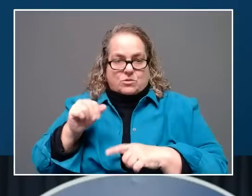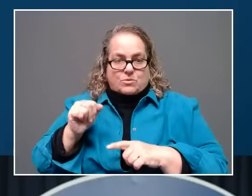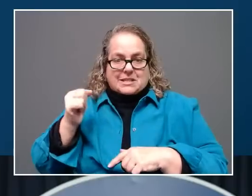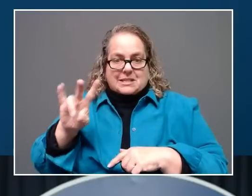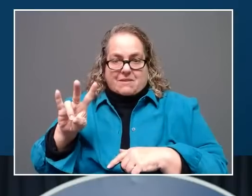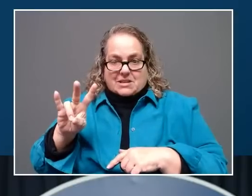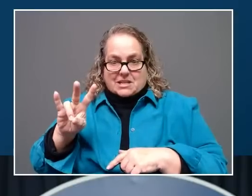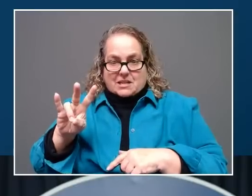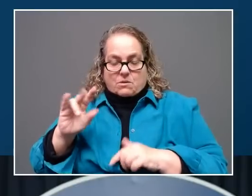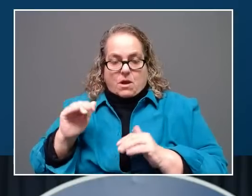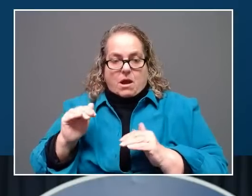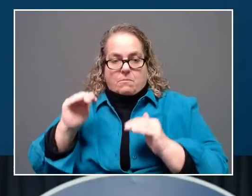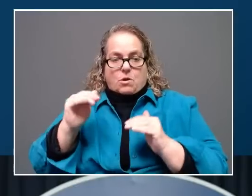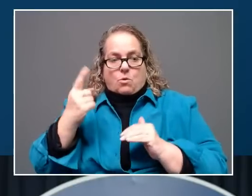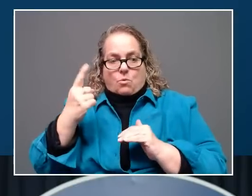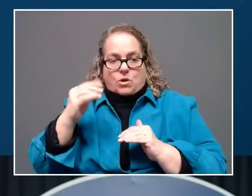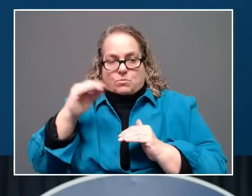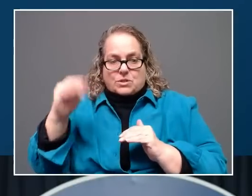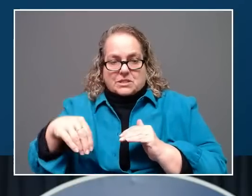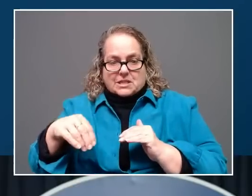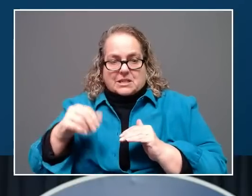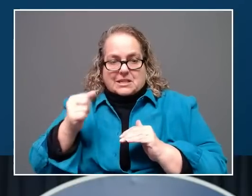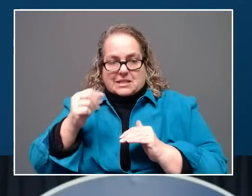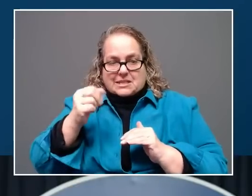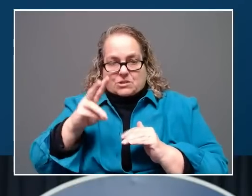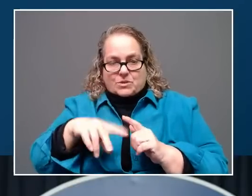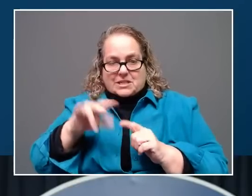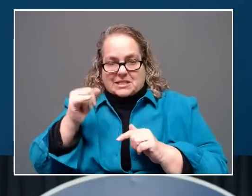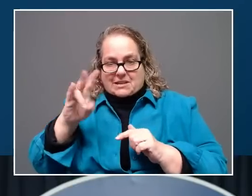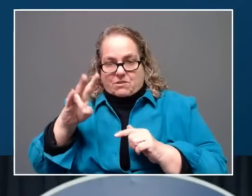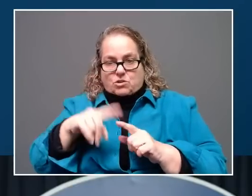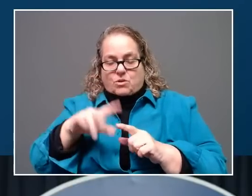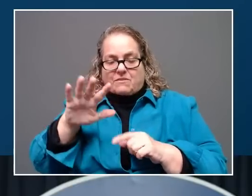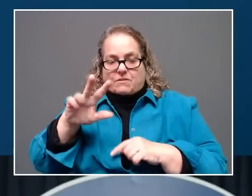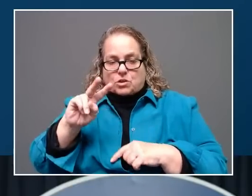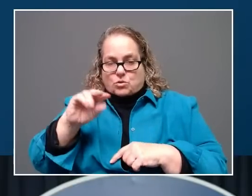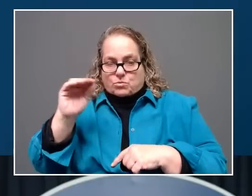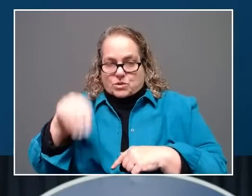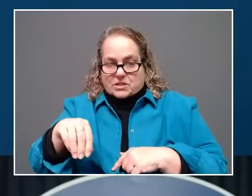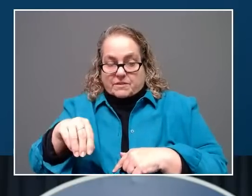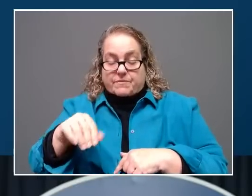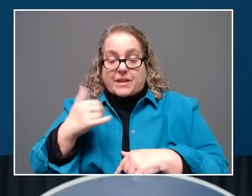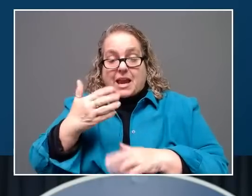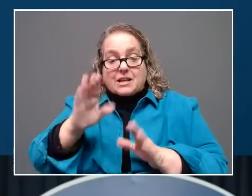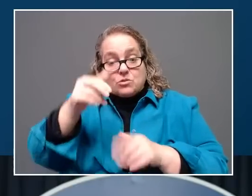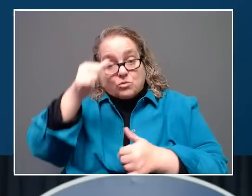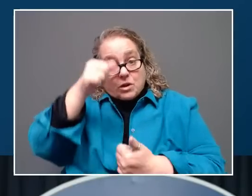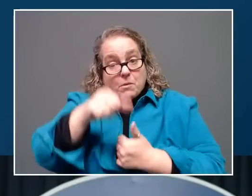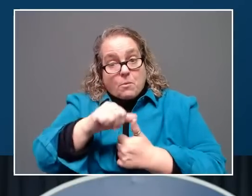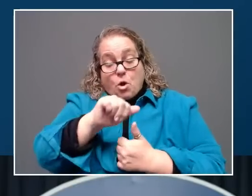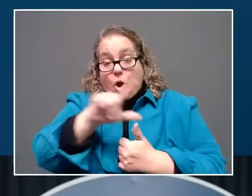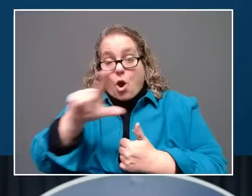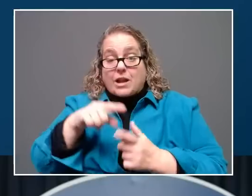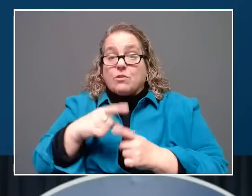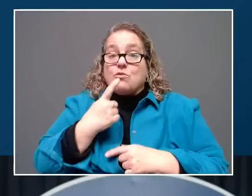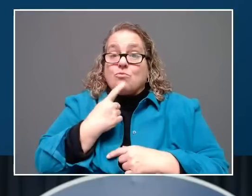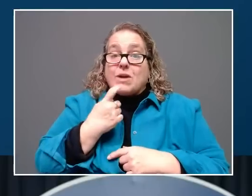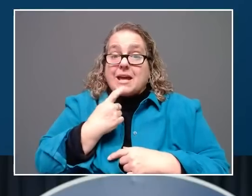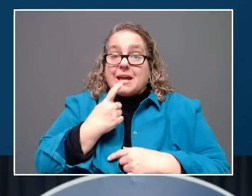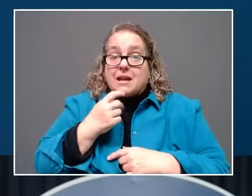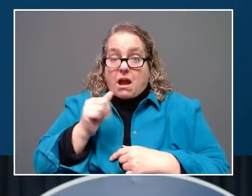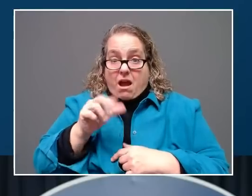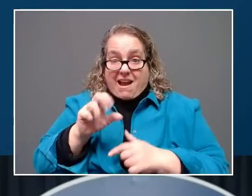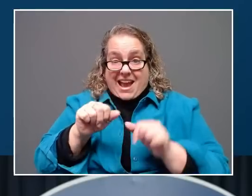up 1% there, now to 52%. Let's remember, all of these in the red are areas